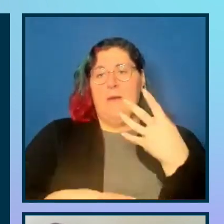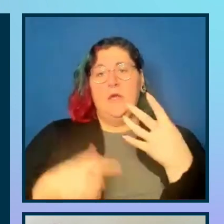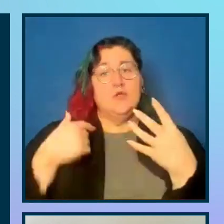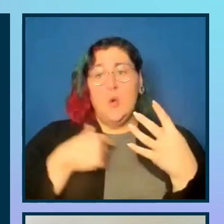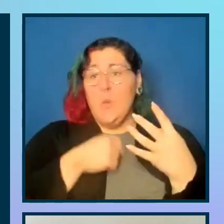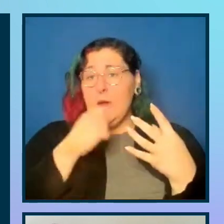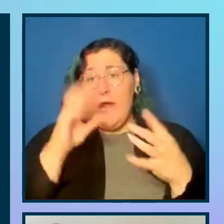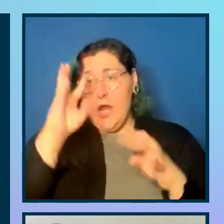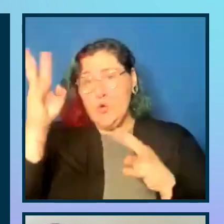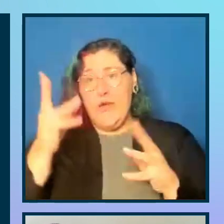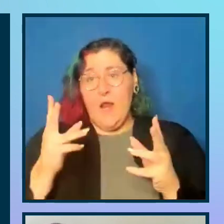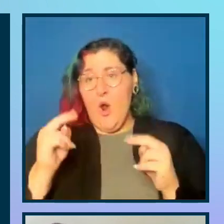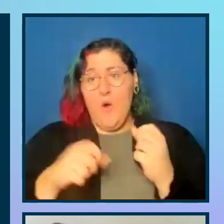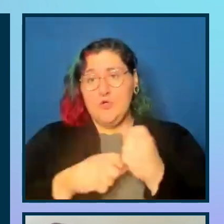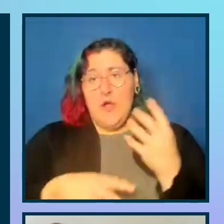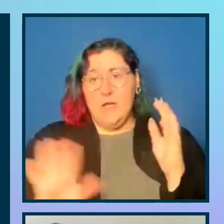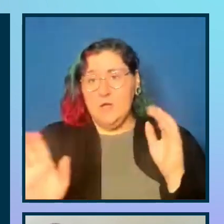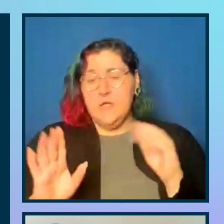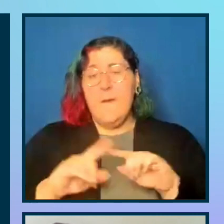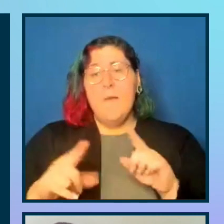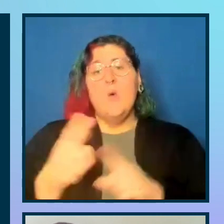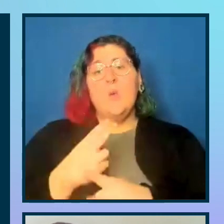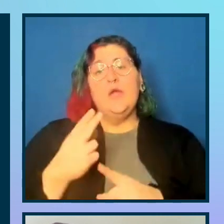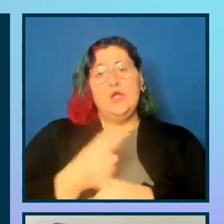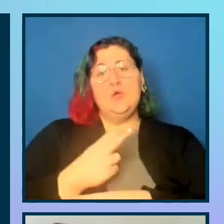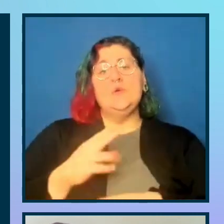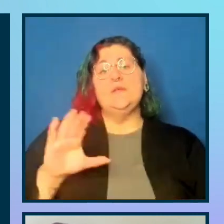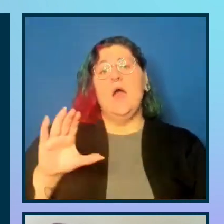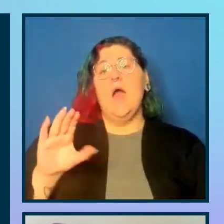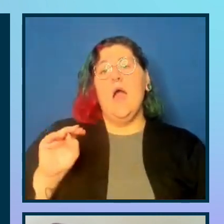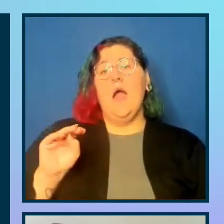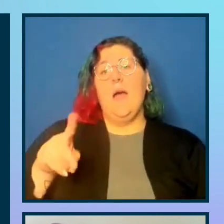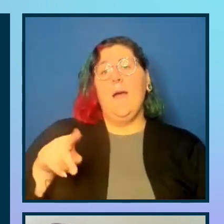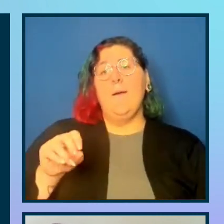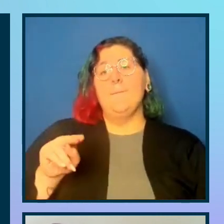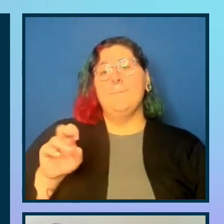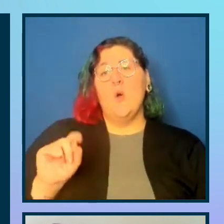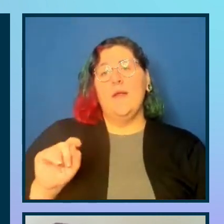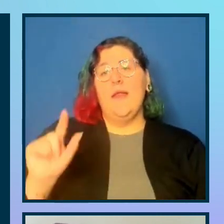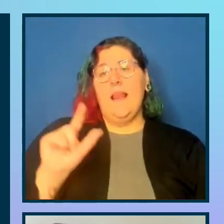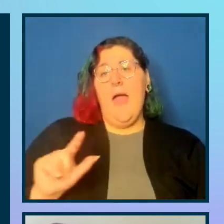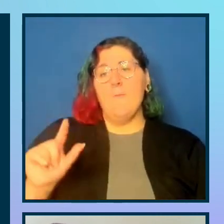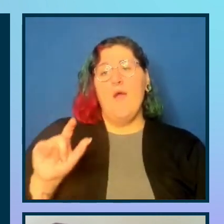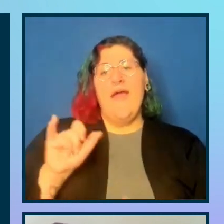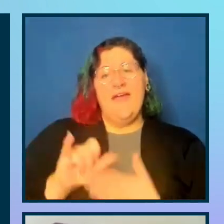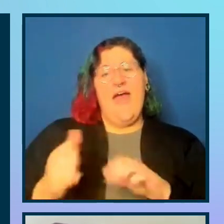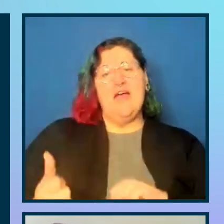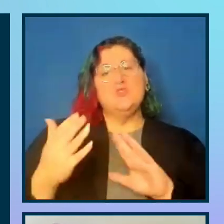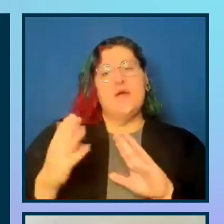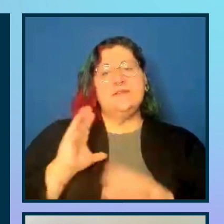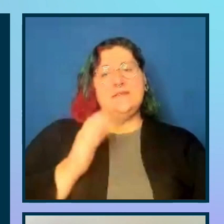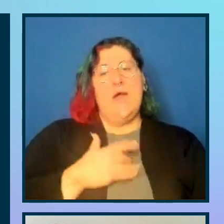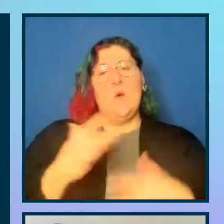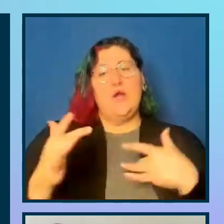existing dropdown component library, which addresses a large amount of our accessibility concerns out of the box. Focus management using the Ember Focus Trap add-on,